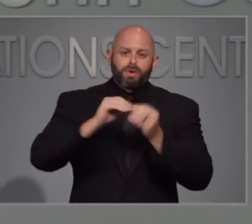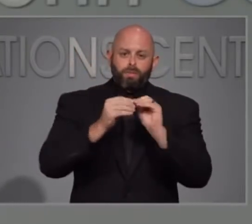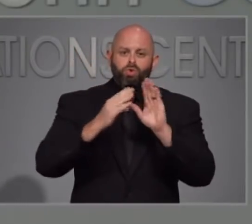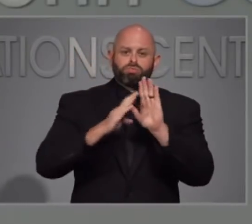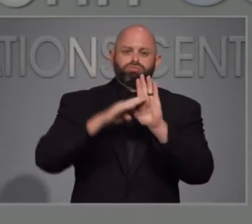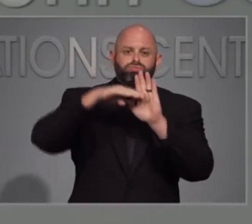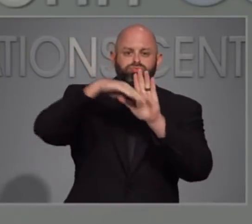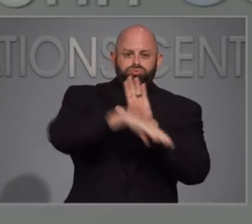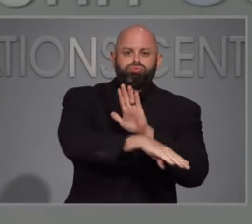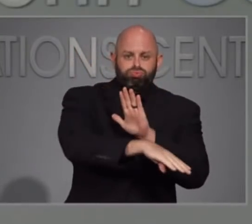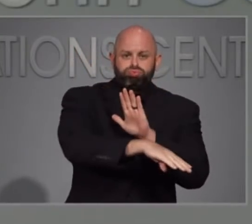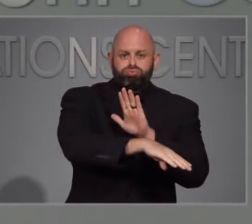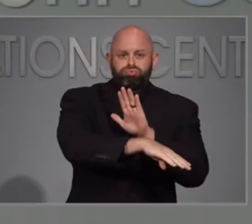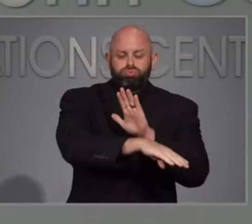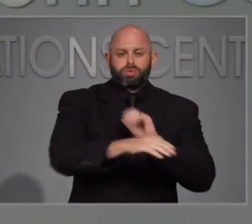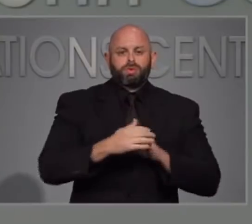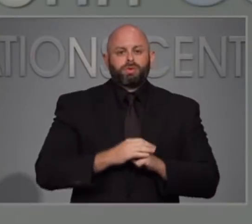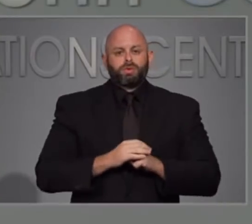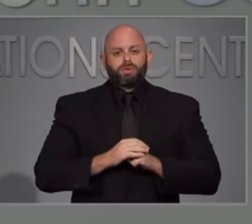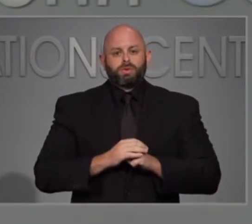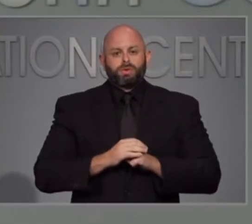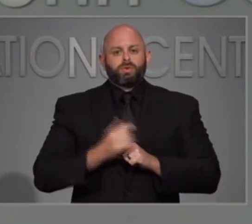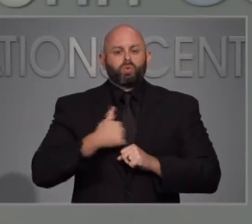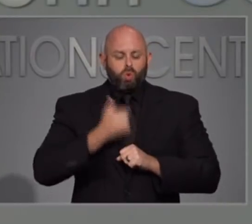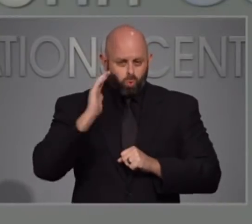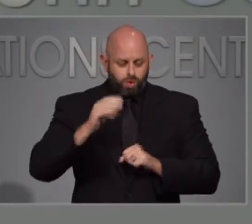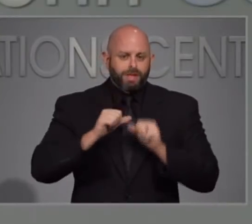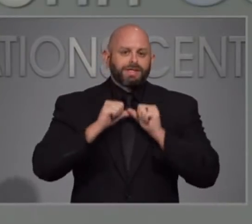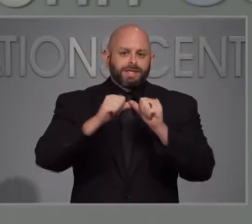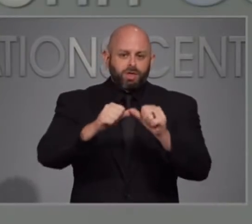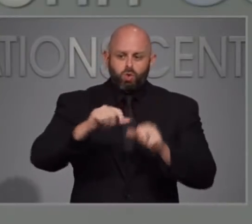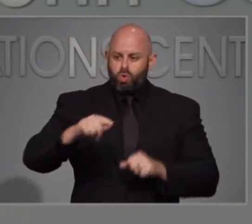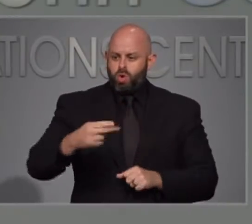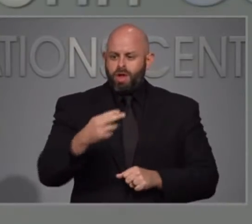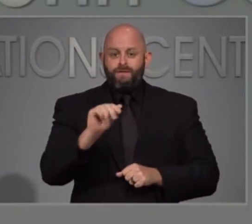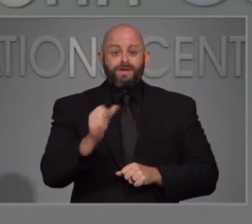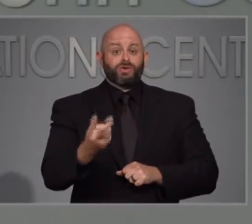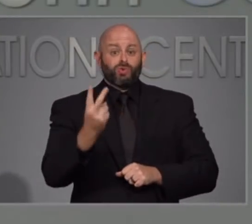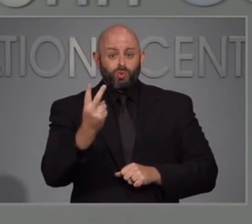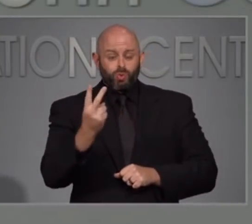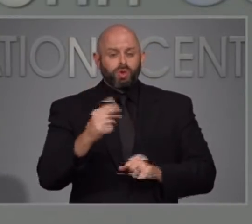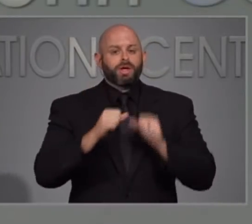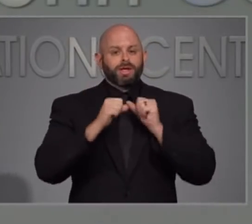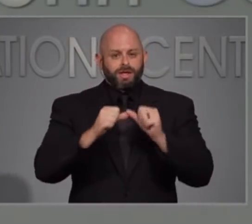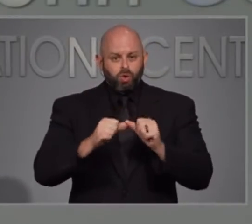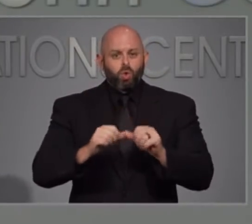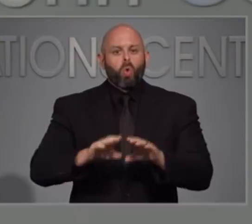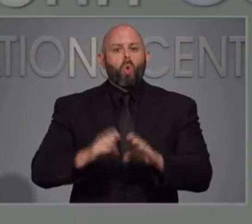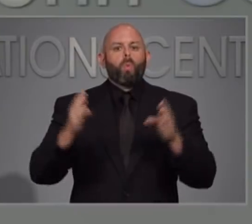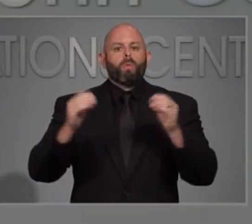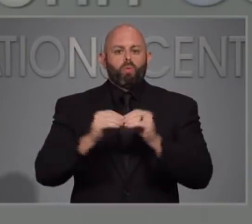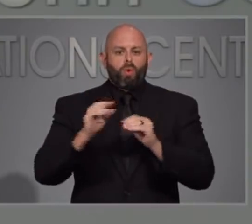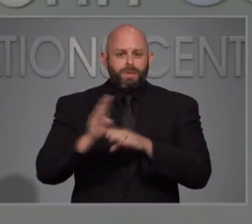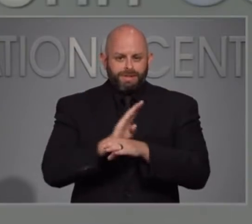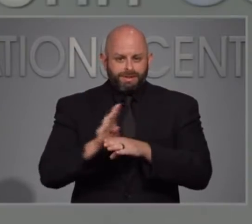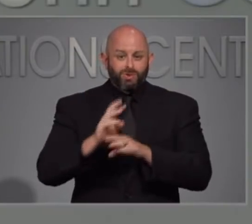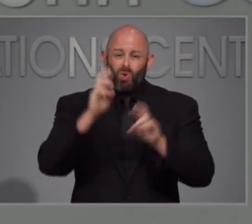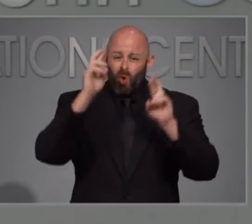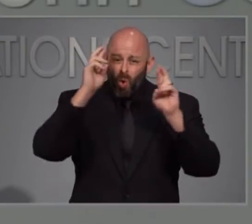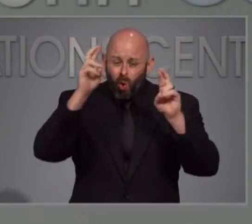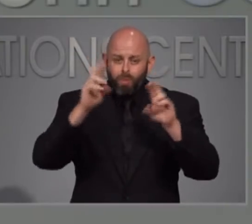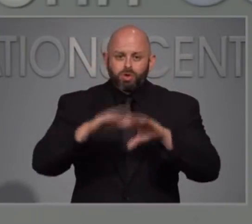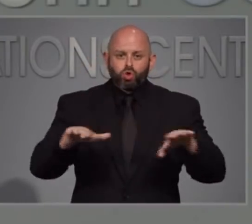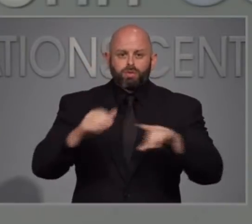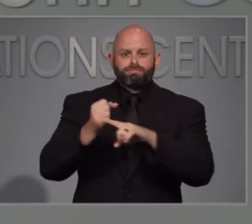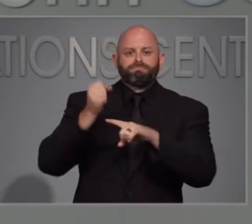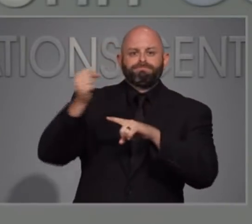well, continue our process through the phasing, continue to ease restrictions, get our children back in school. I think the